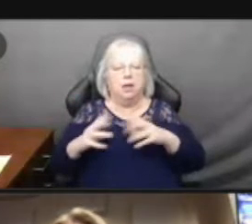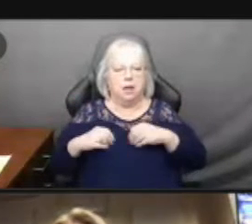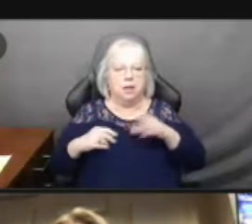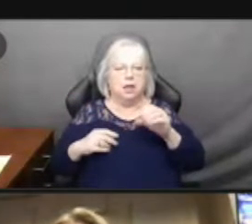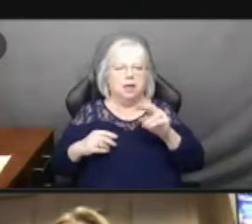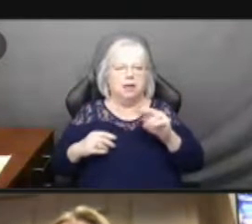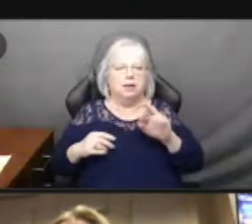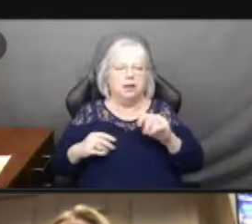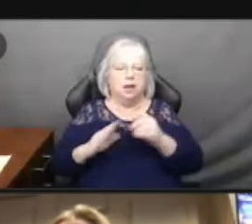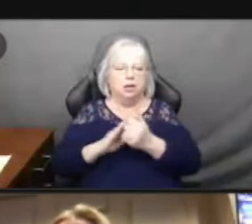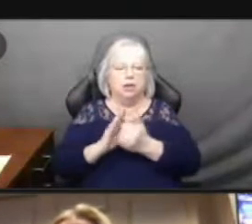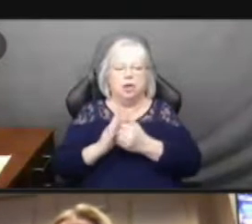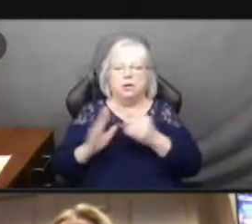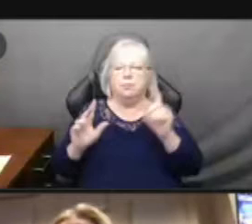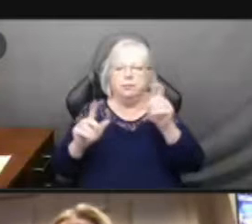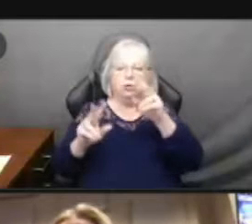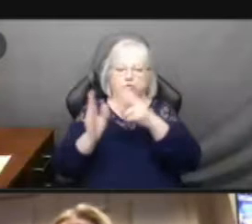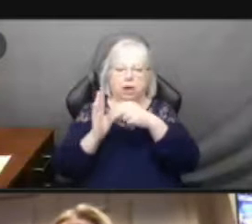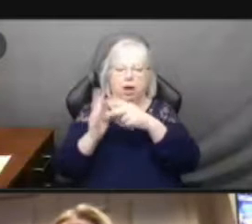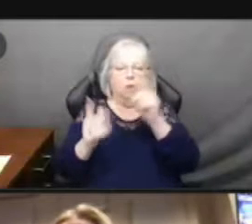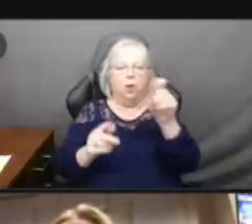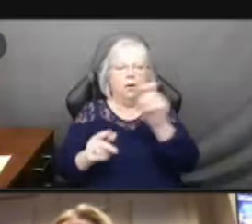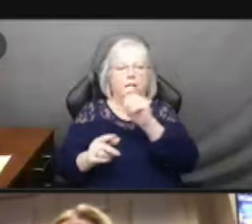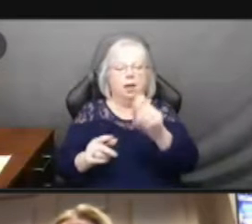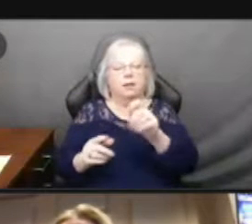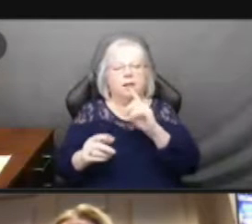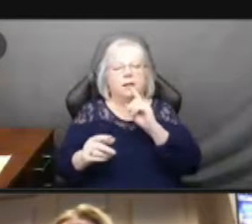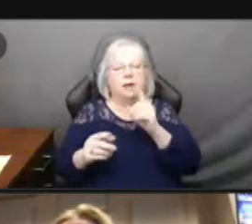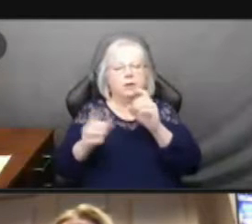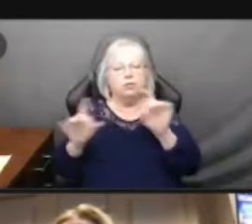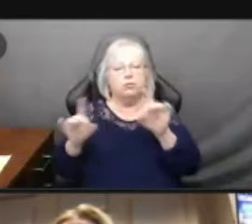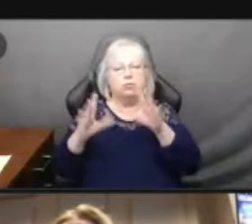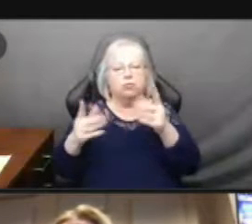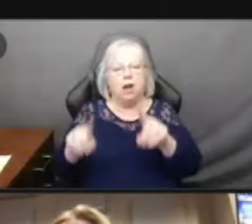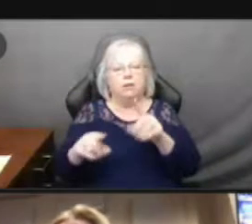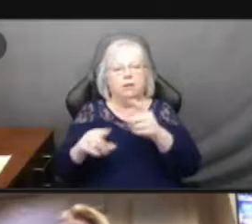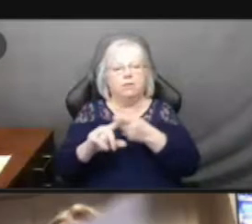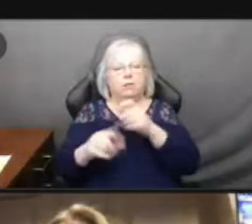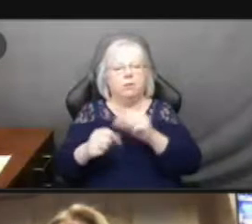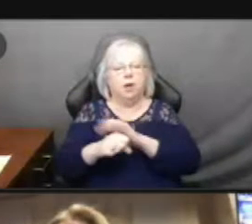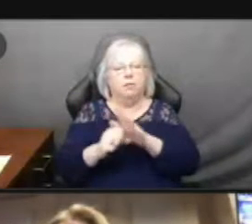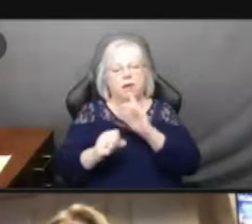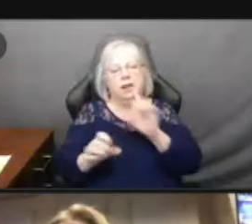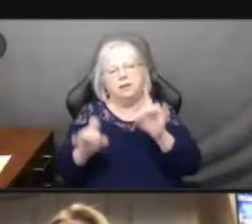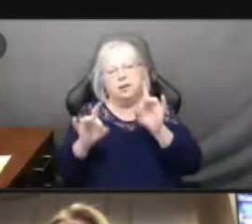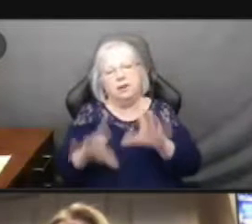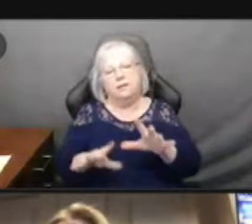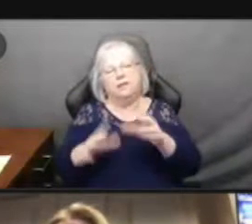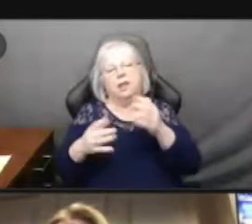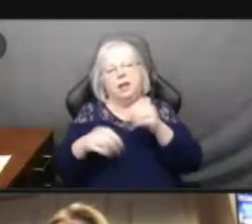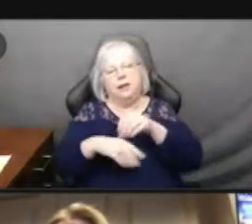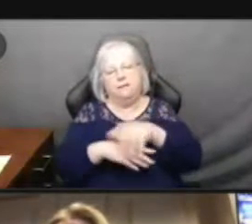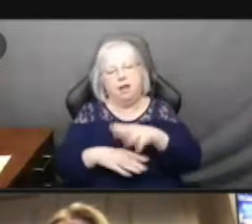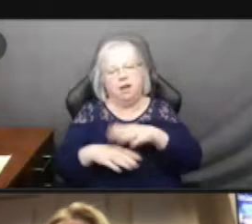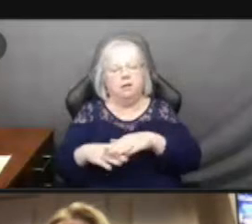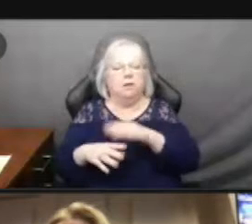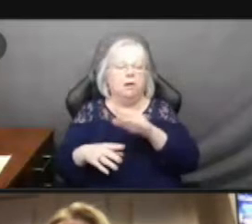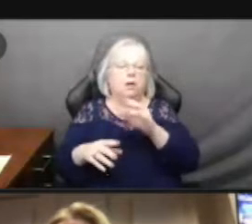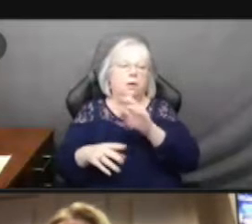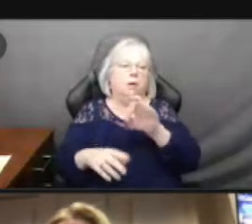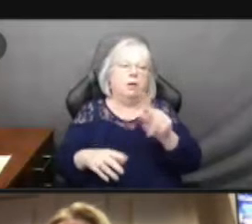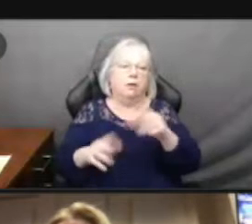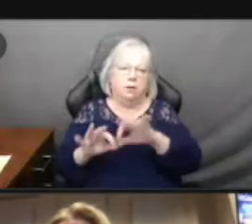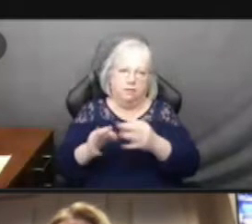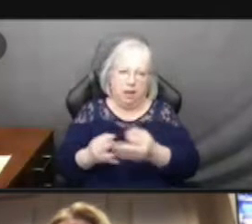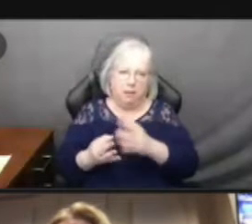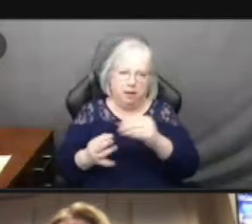Whereas the economic and health crisis caused by the COVID-19 pandemic has had a devastating effect on Arkansas families and individuals in need,